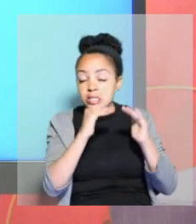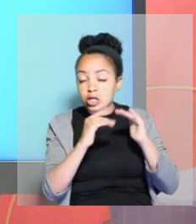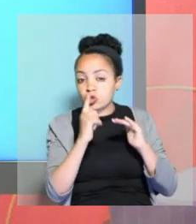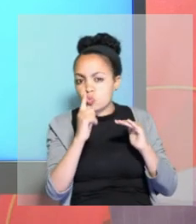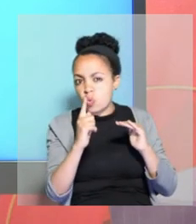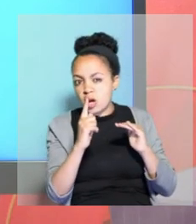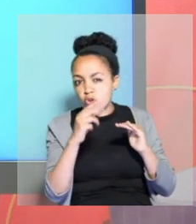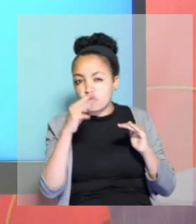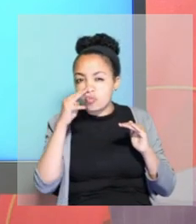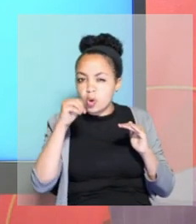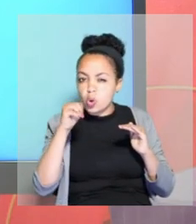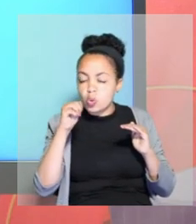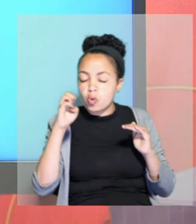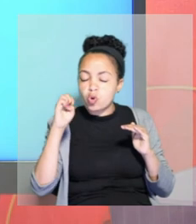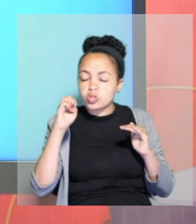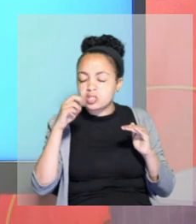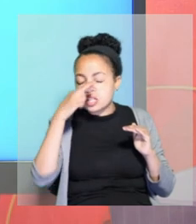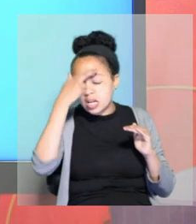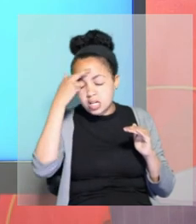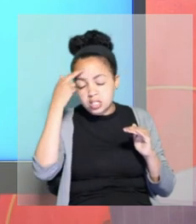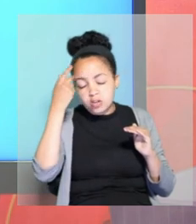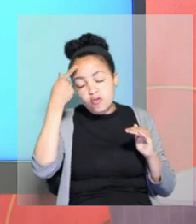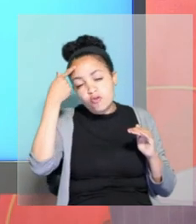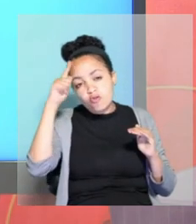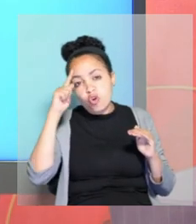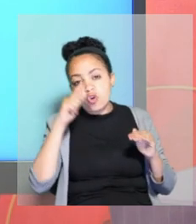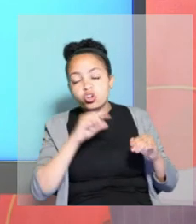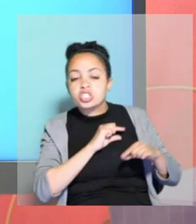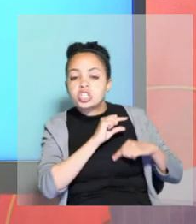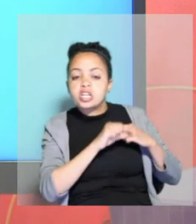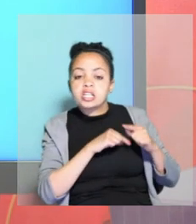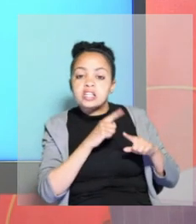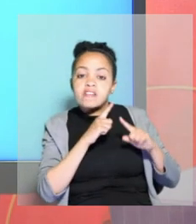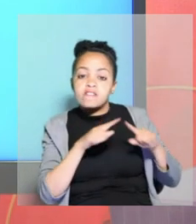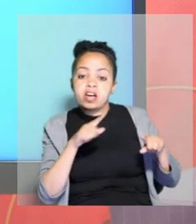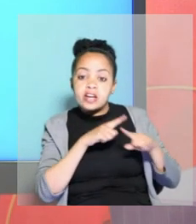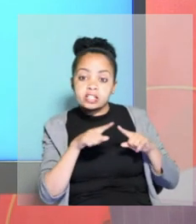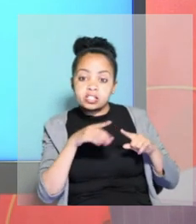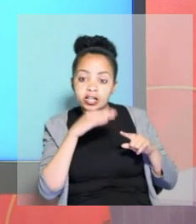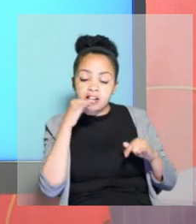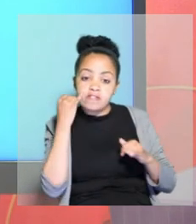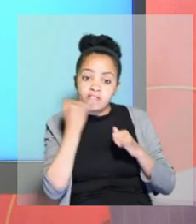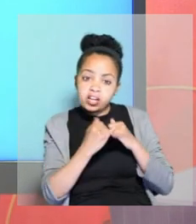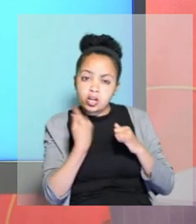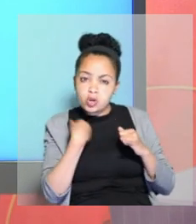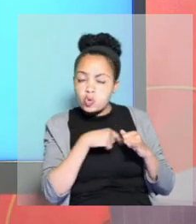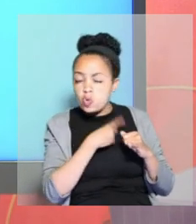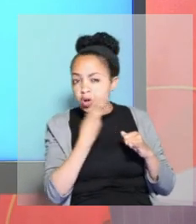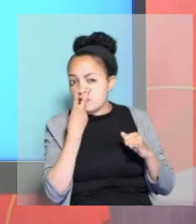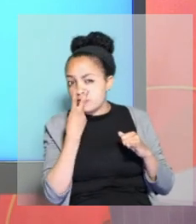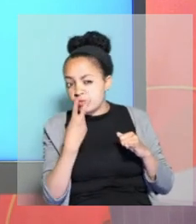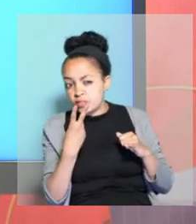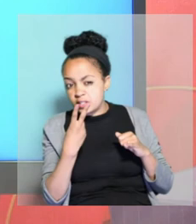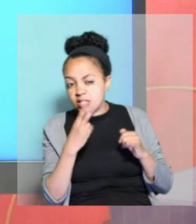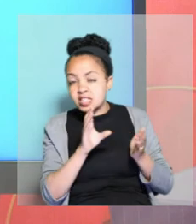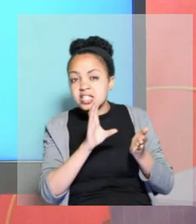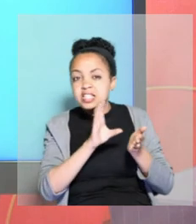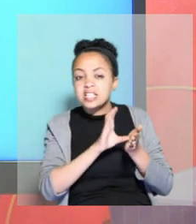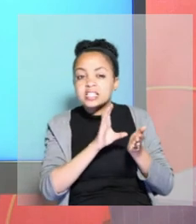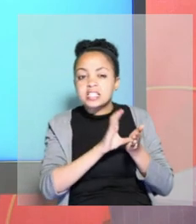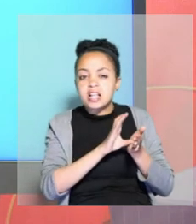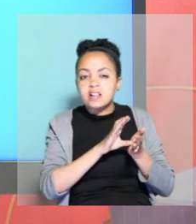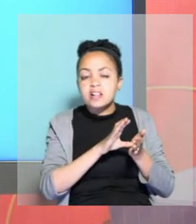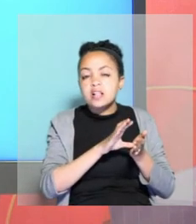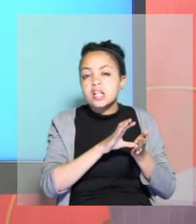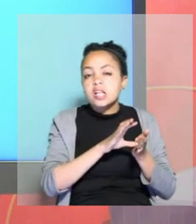one which is a reason for united variation and finally we have seen that the cell formed at